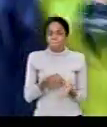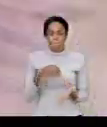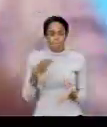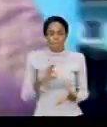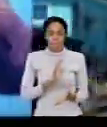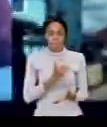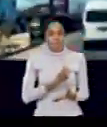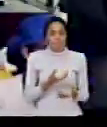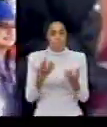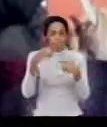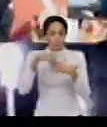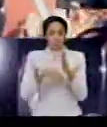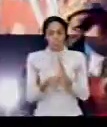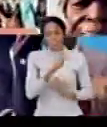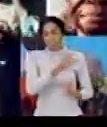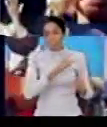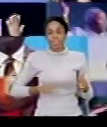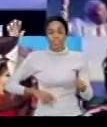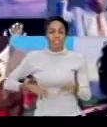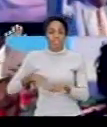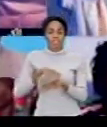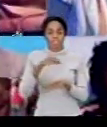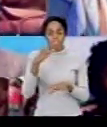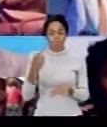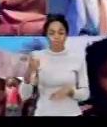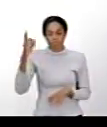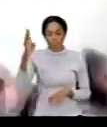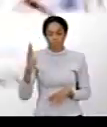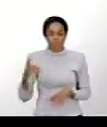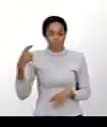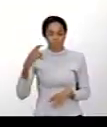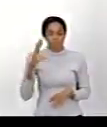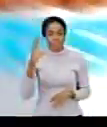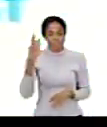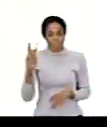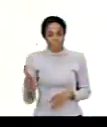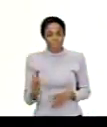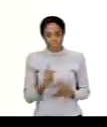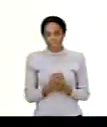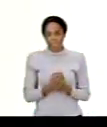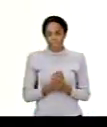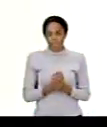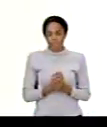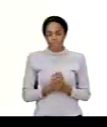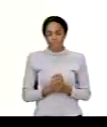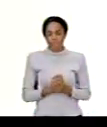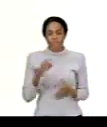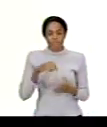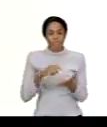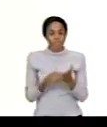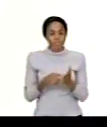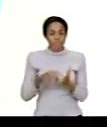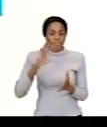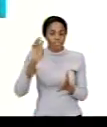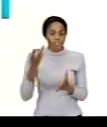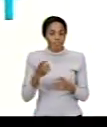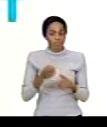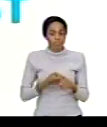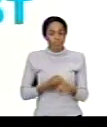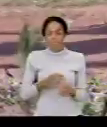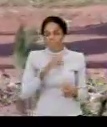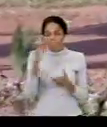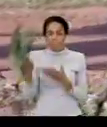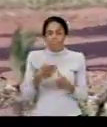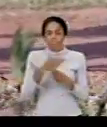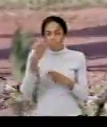God. GCK, in the seventh month, globally packaged to perfect total emancipation by the authority of Jesus